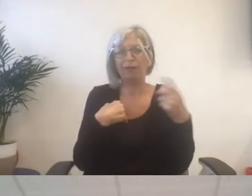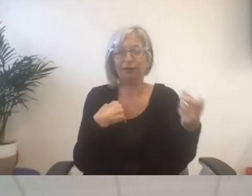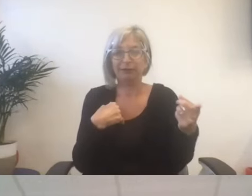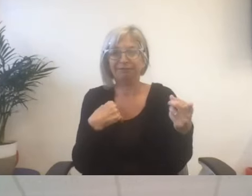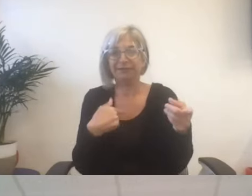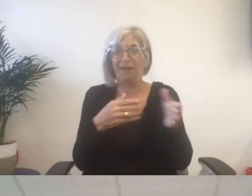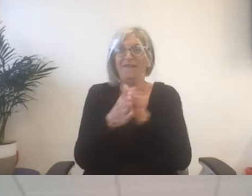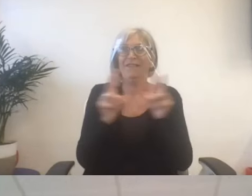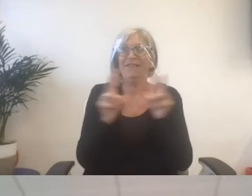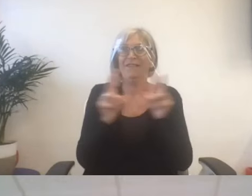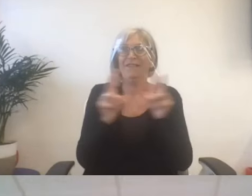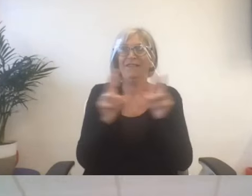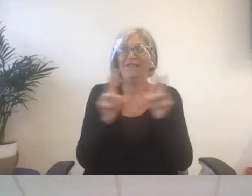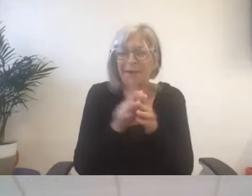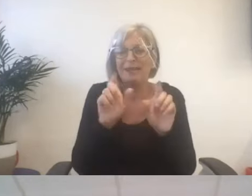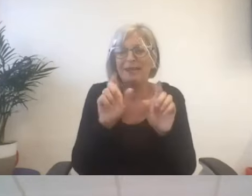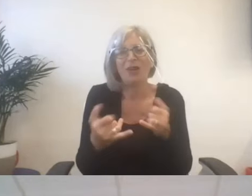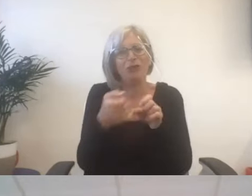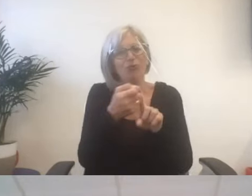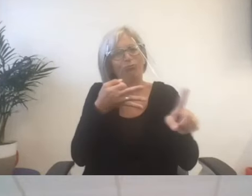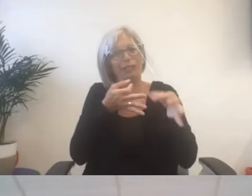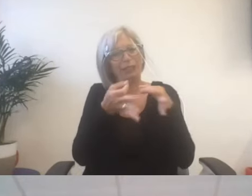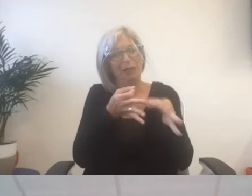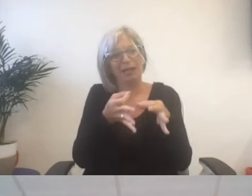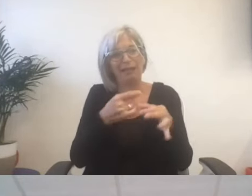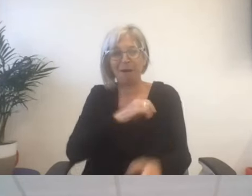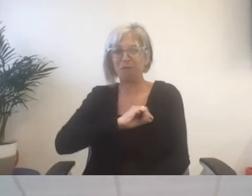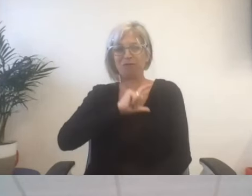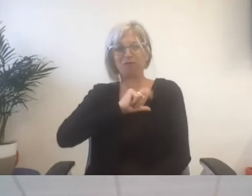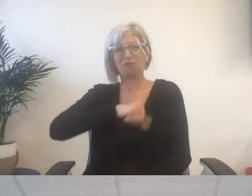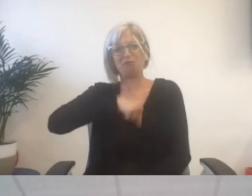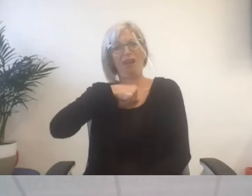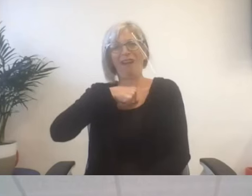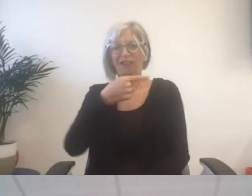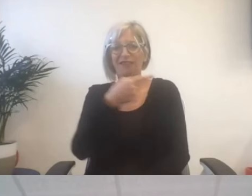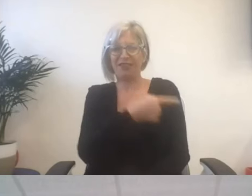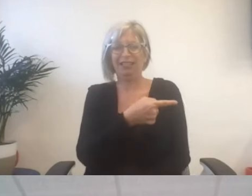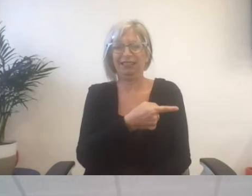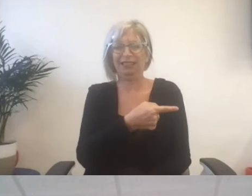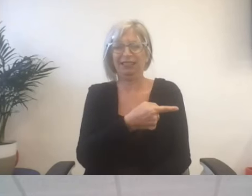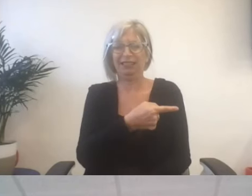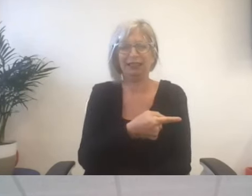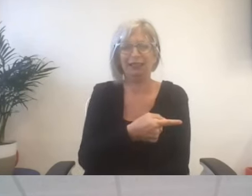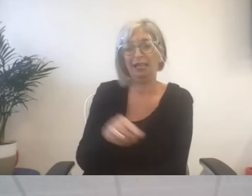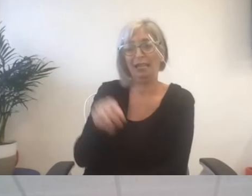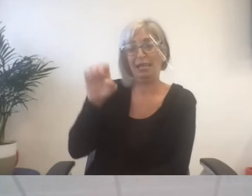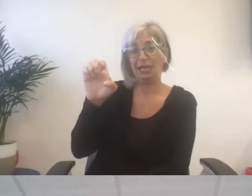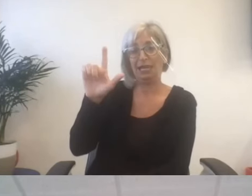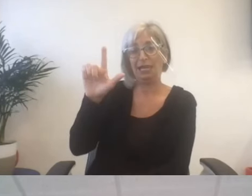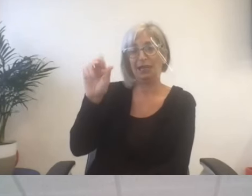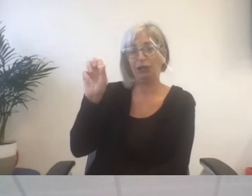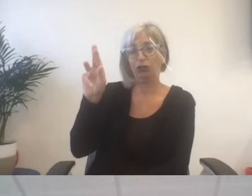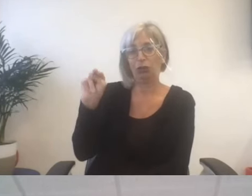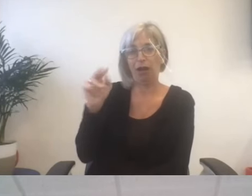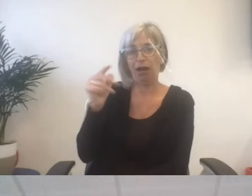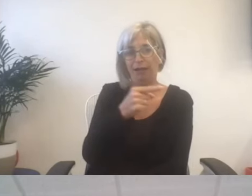I've got to explain how I did this. I'm actually kind of proud of this. Electron is the main component. This Visual Studio